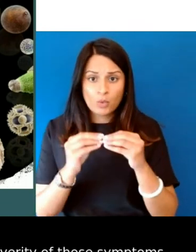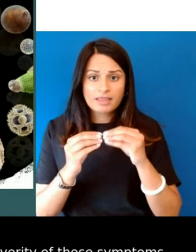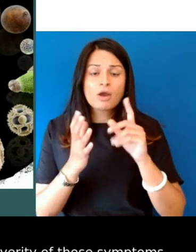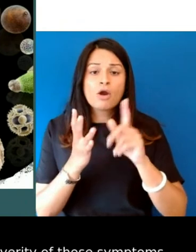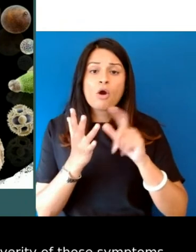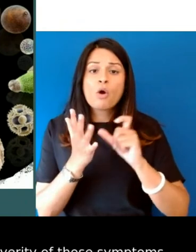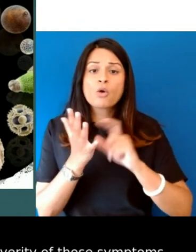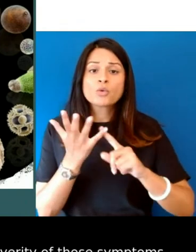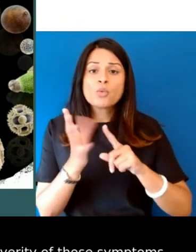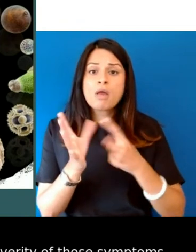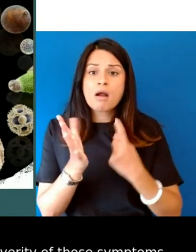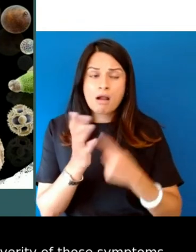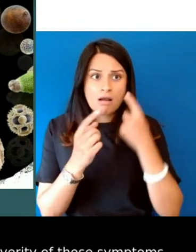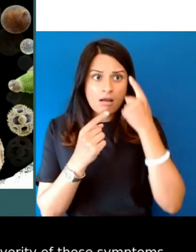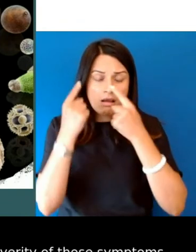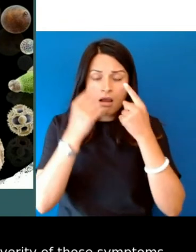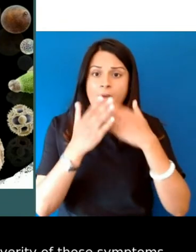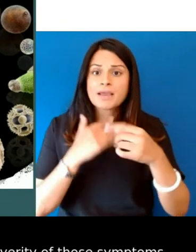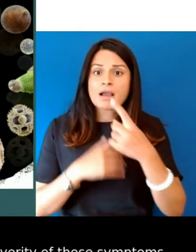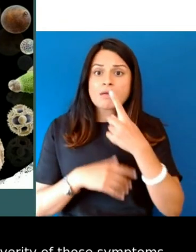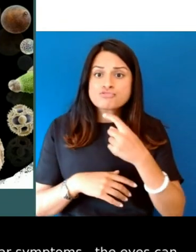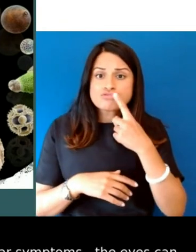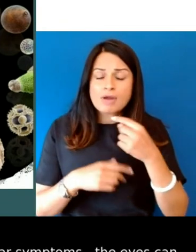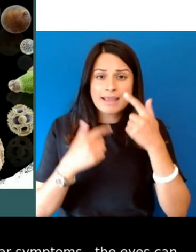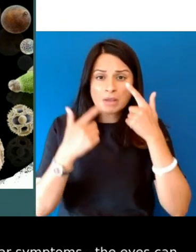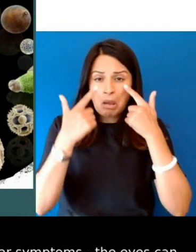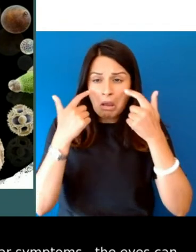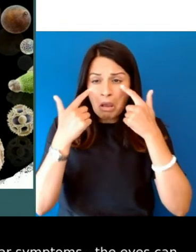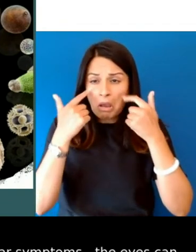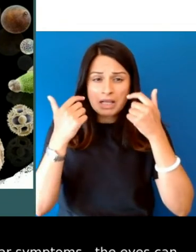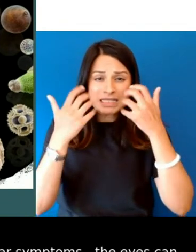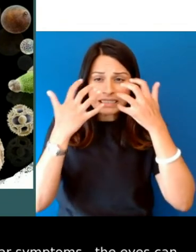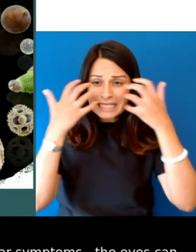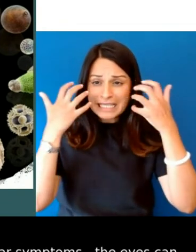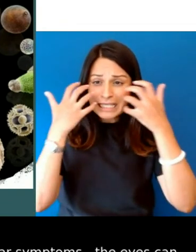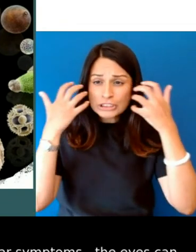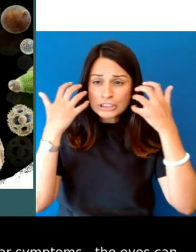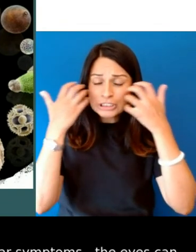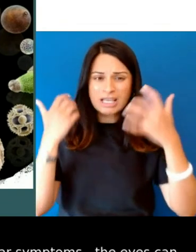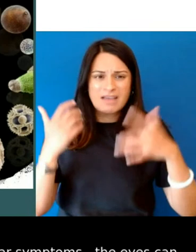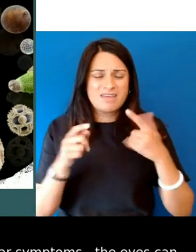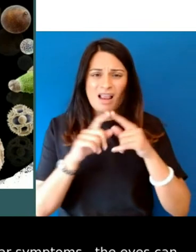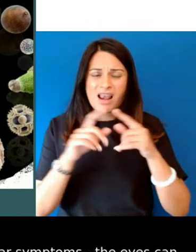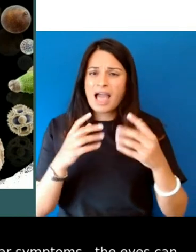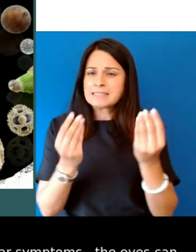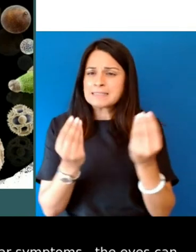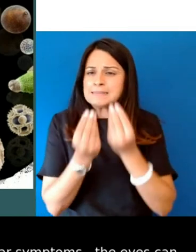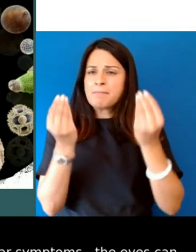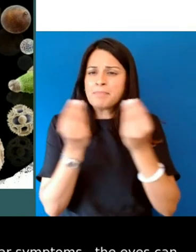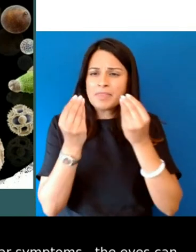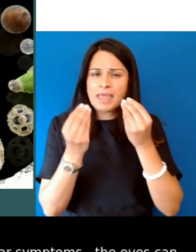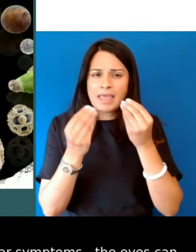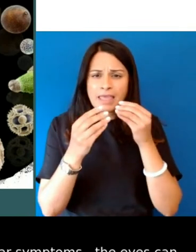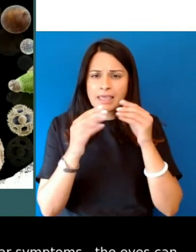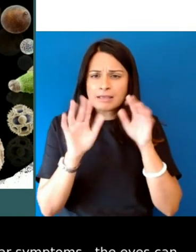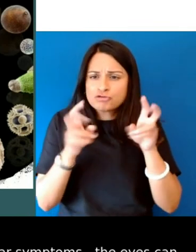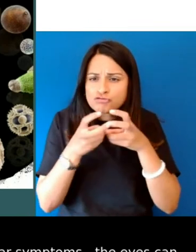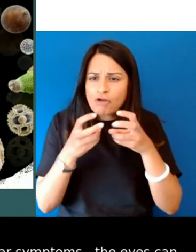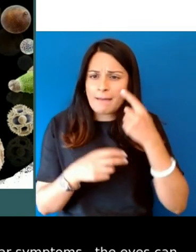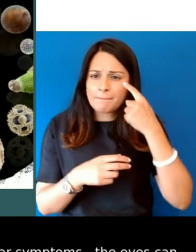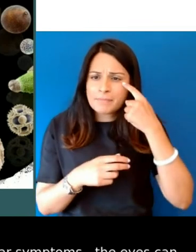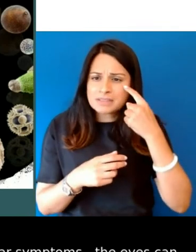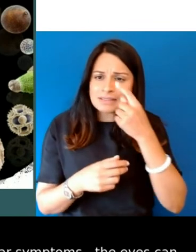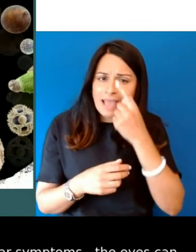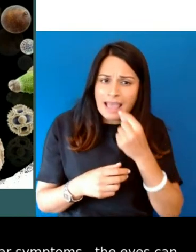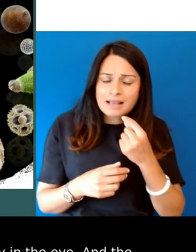can be very red watery watery and itchy and it can feel like there's a foreign body in the in the eye and the symptoms can be